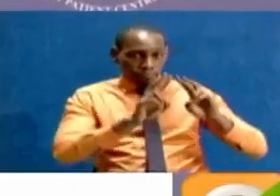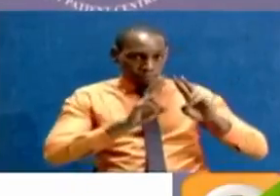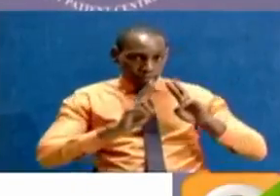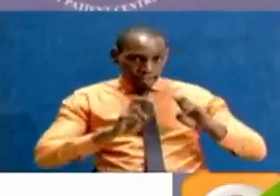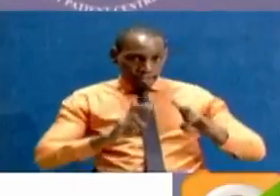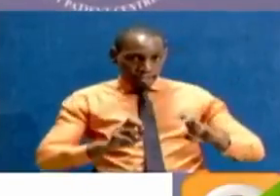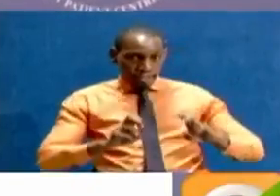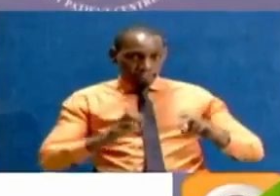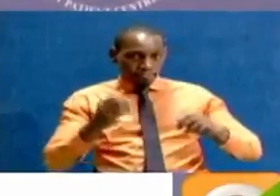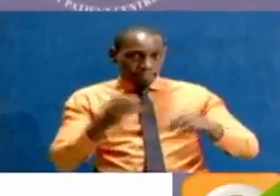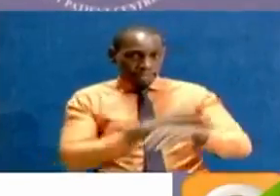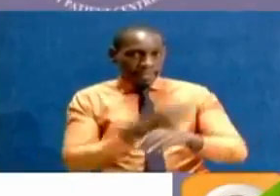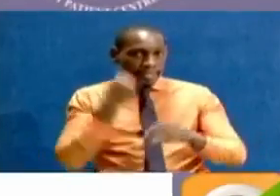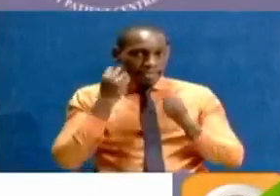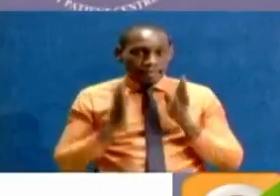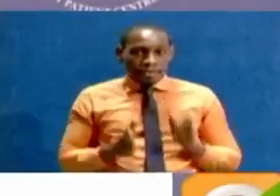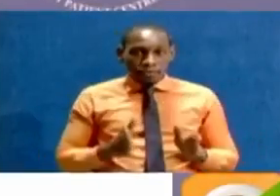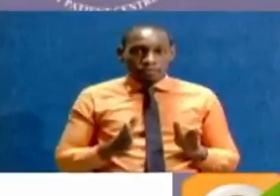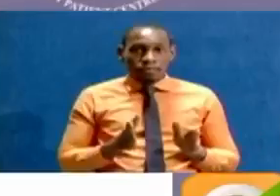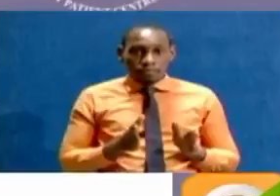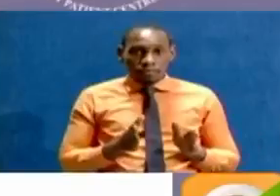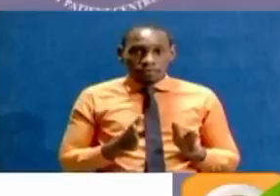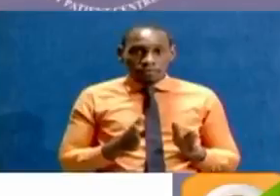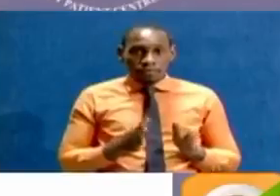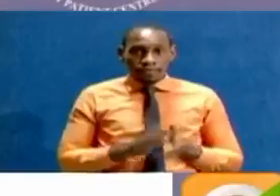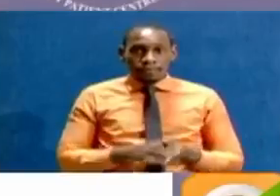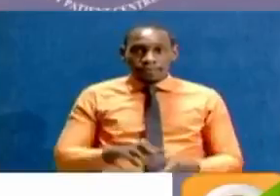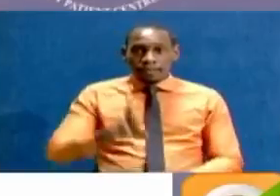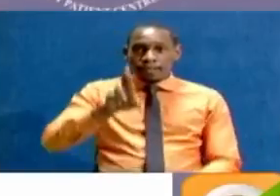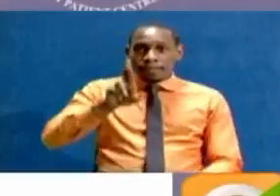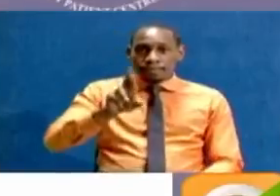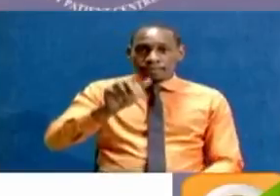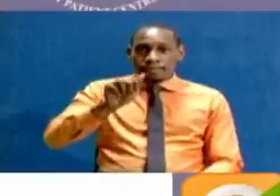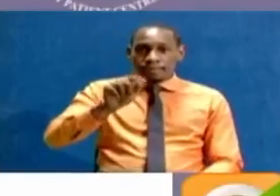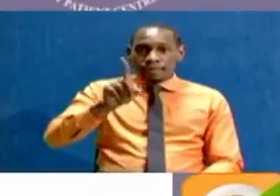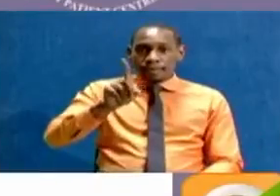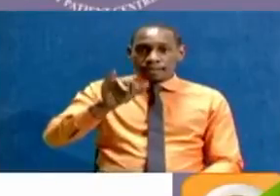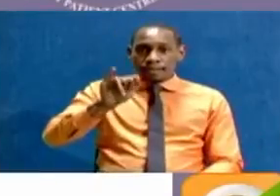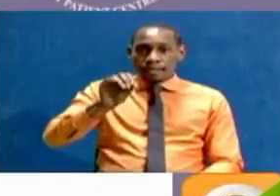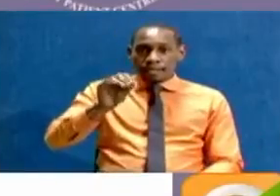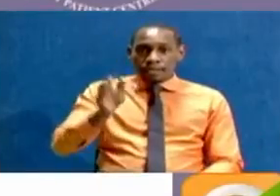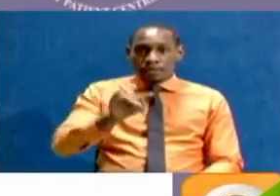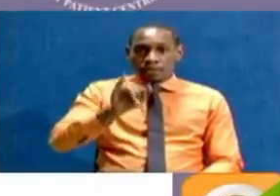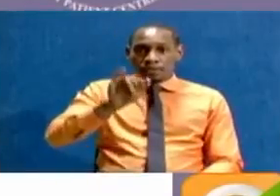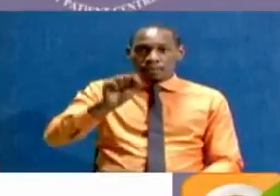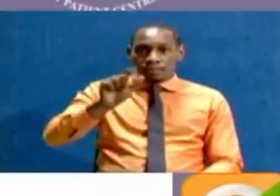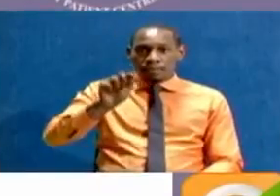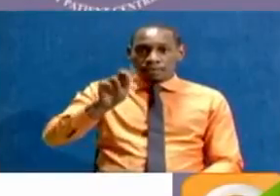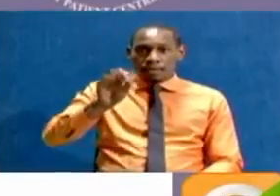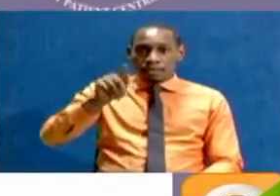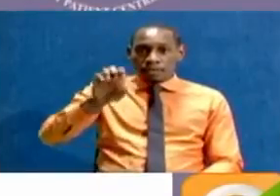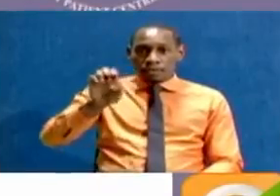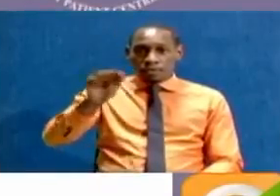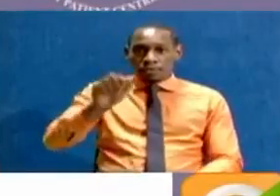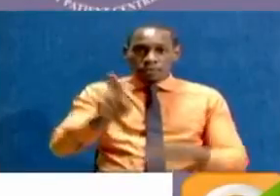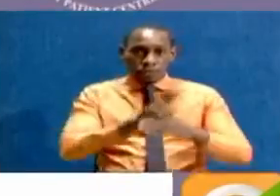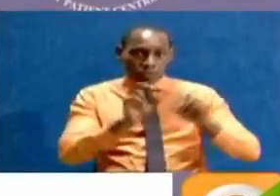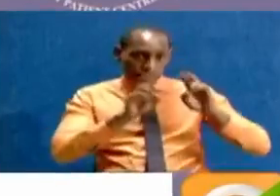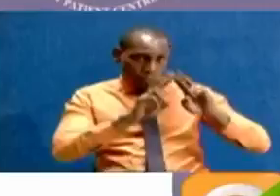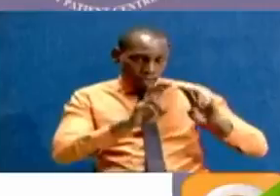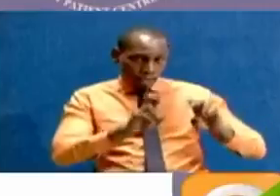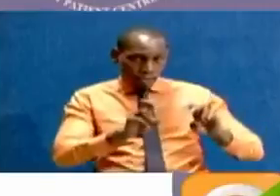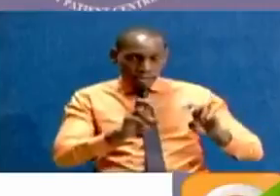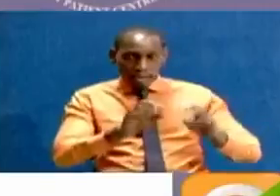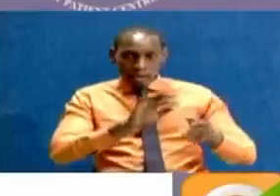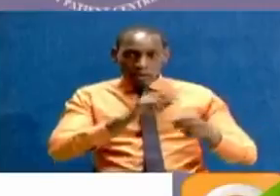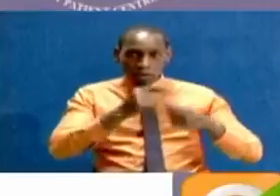for cancer patients. The radioisotopes are also used to monitor the remission or